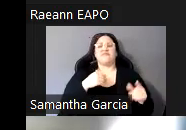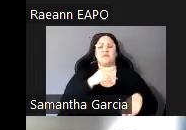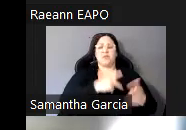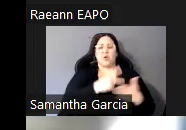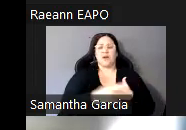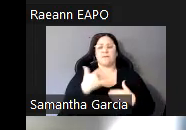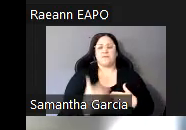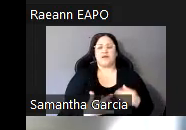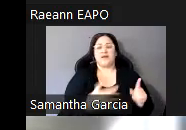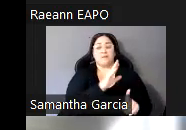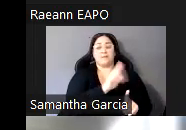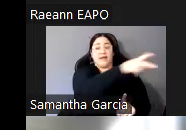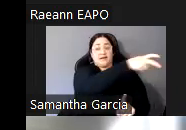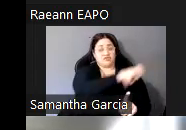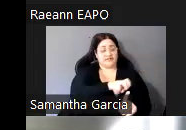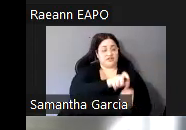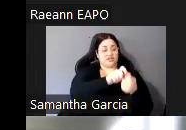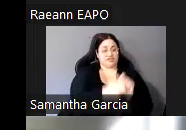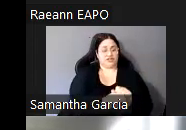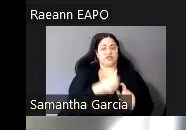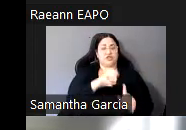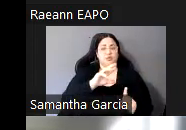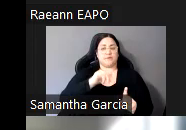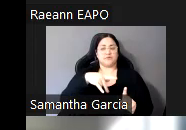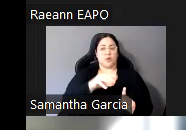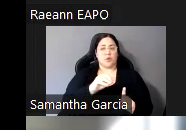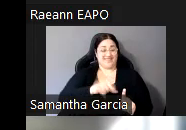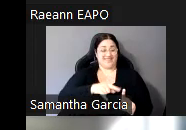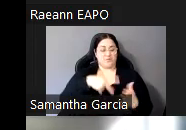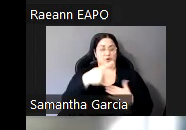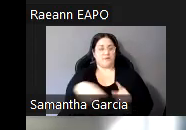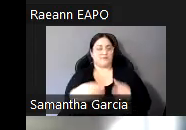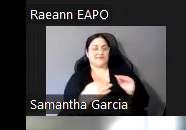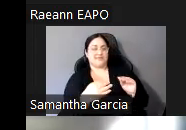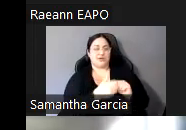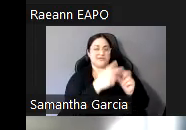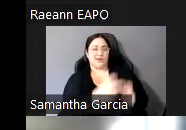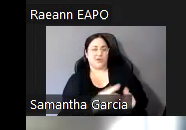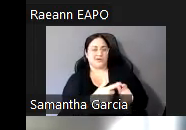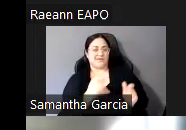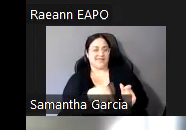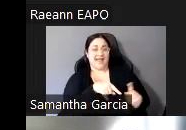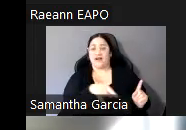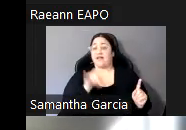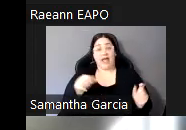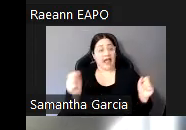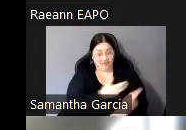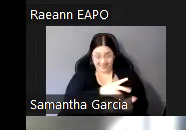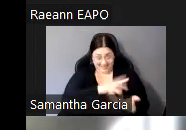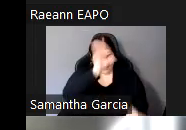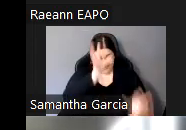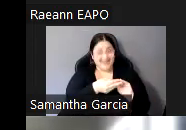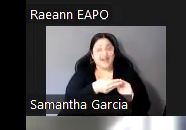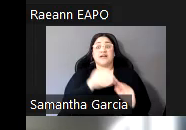your investment opportunity has jumped up. This is all fraudulent. Before you know it, they're going to tell you that